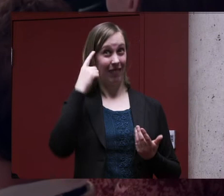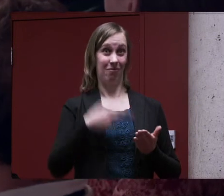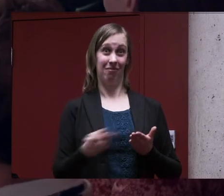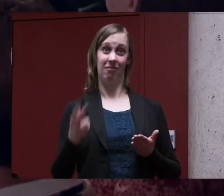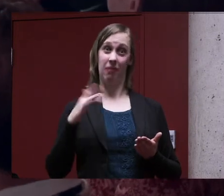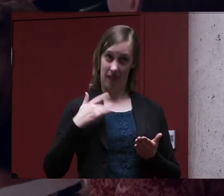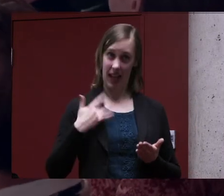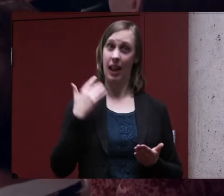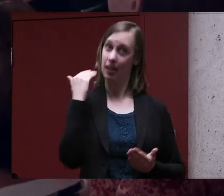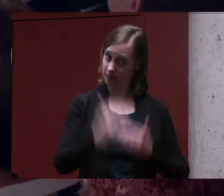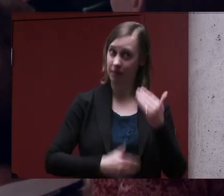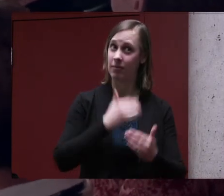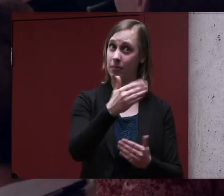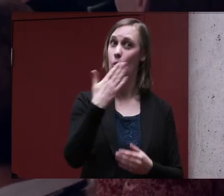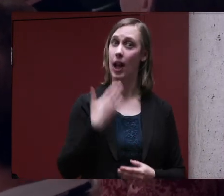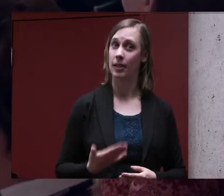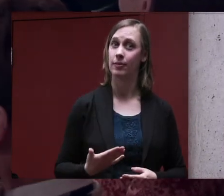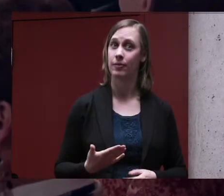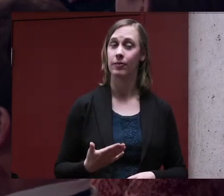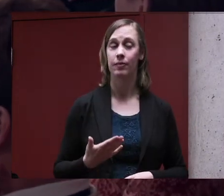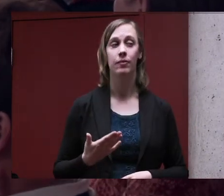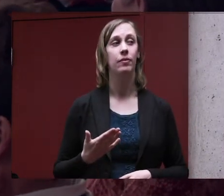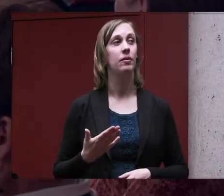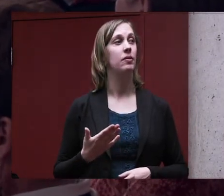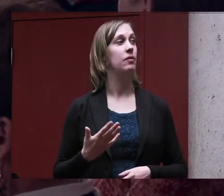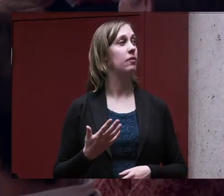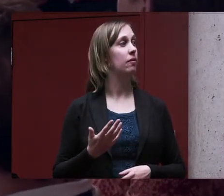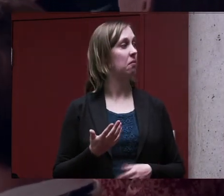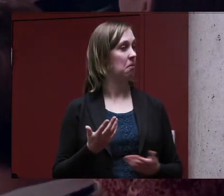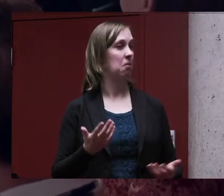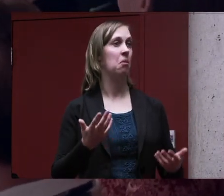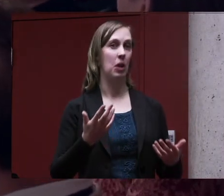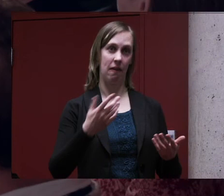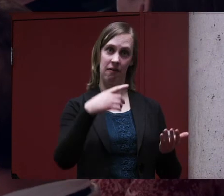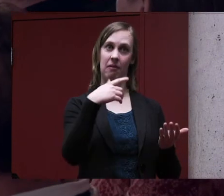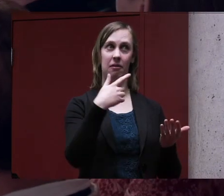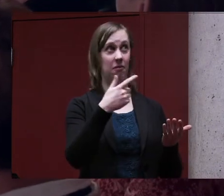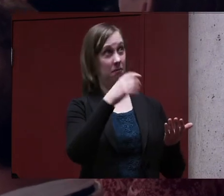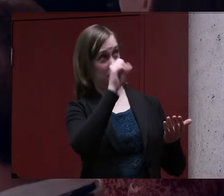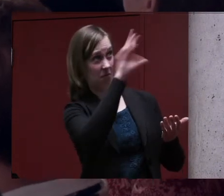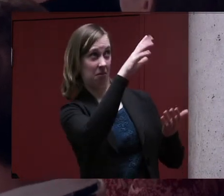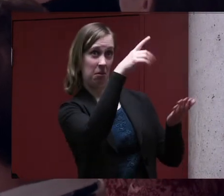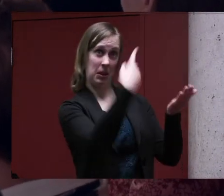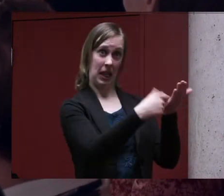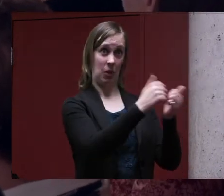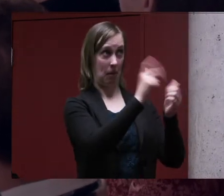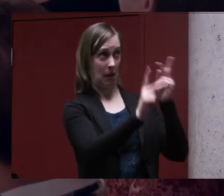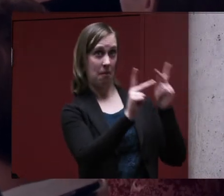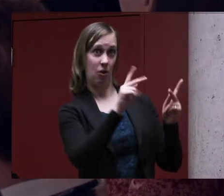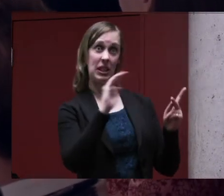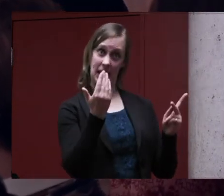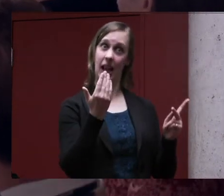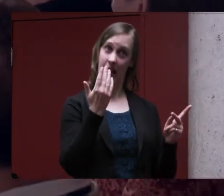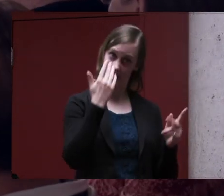that we've had the opportunity to have a conversation with folks. So I think, Jen, we're doing good